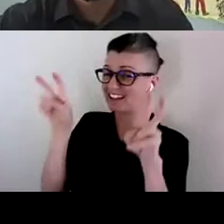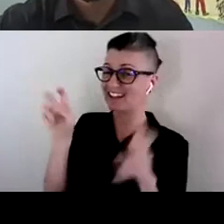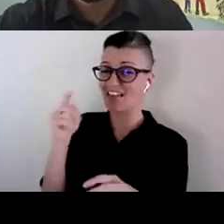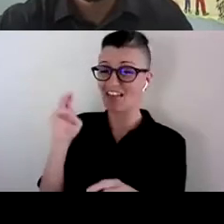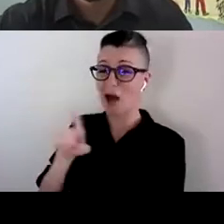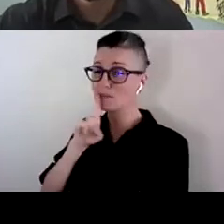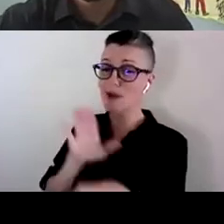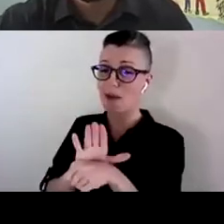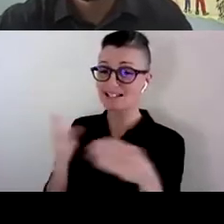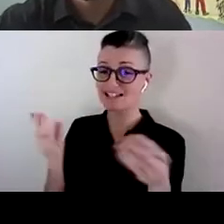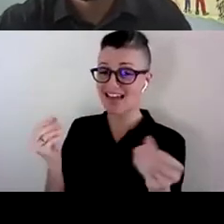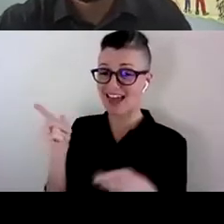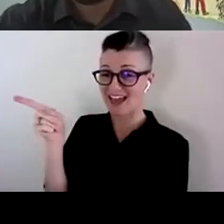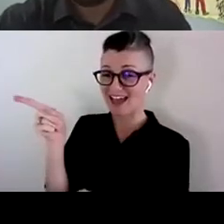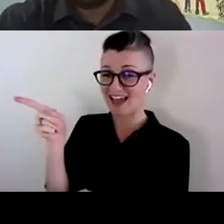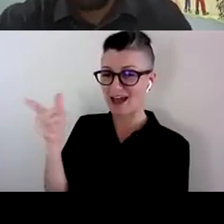anything Filipino.